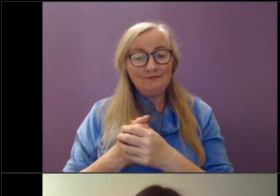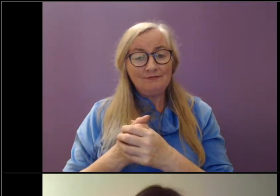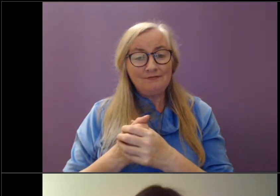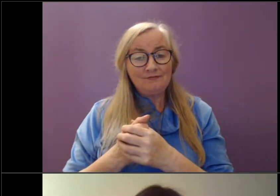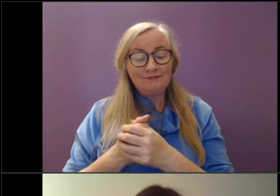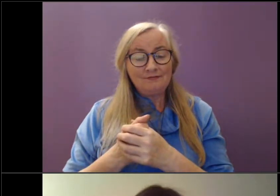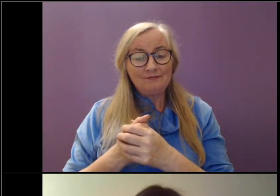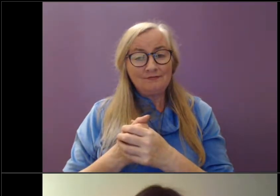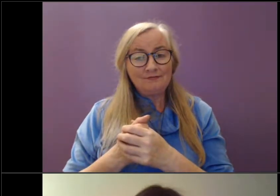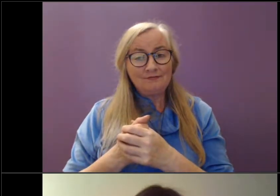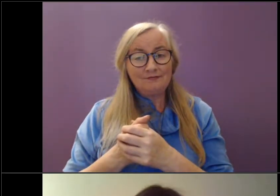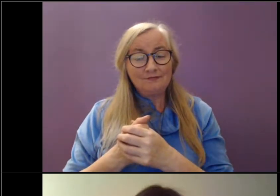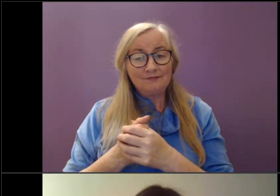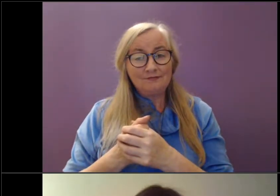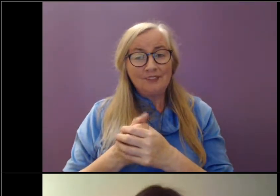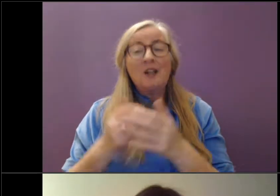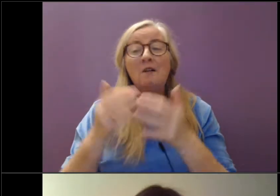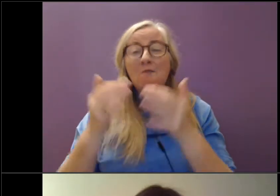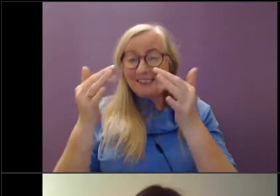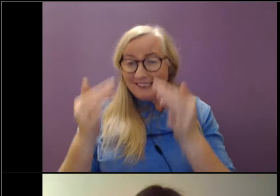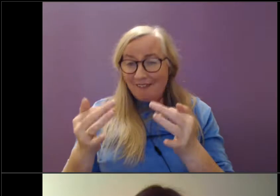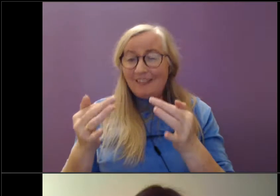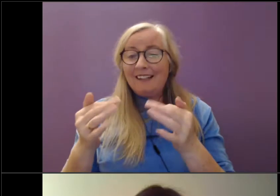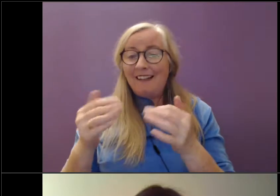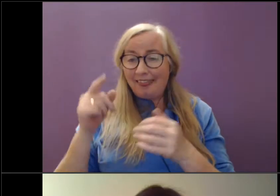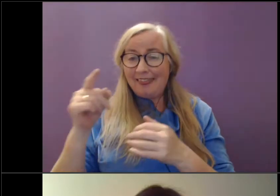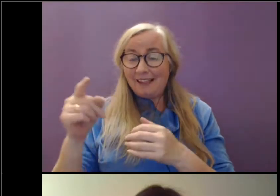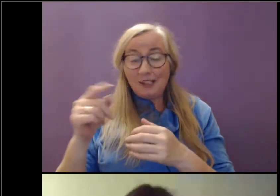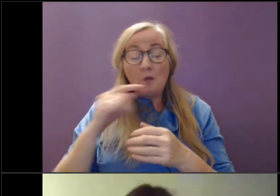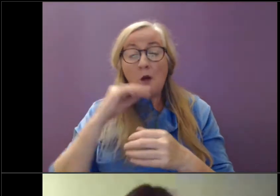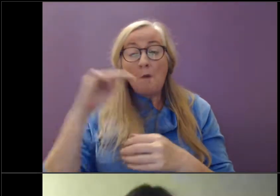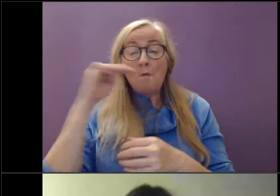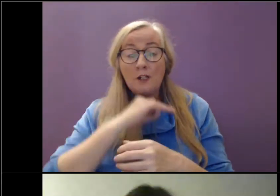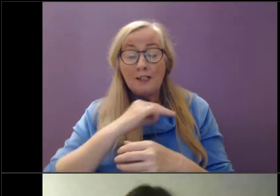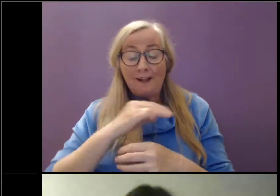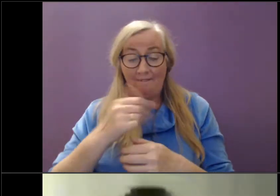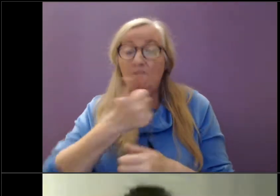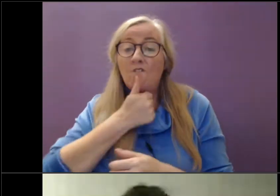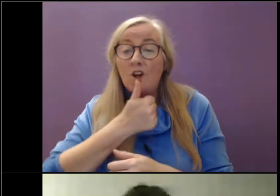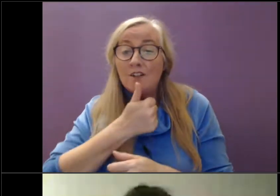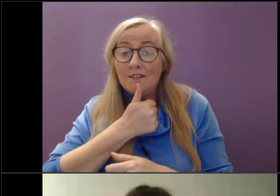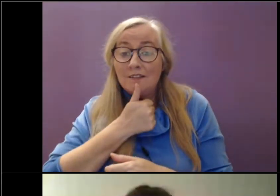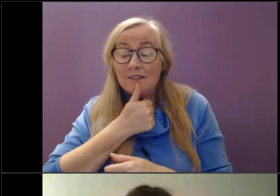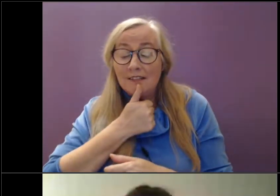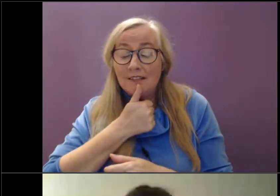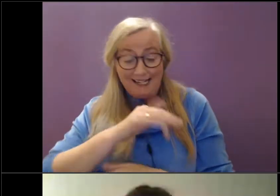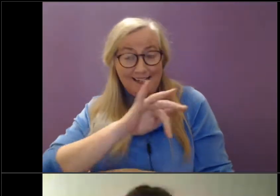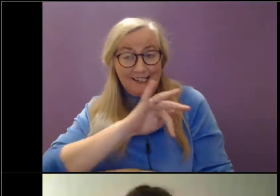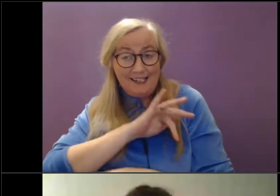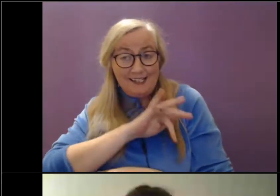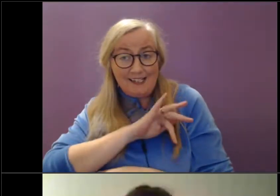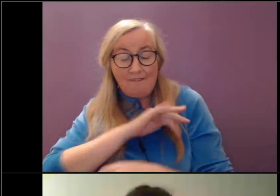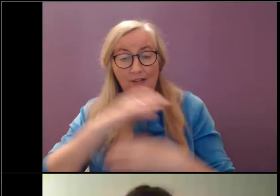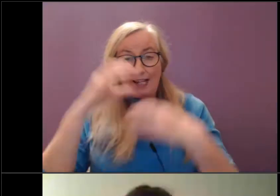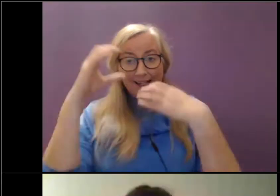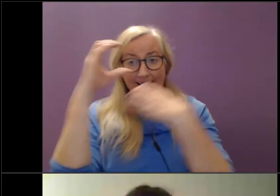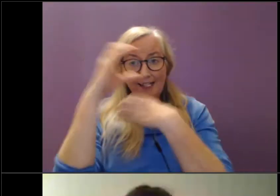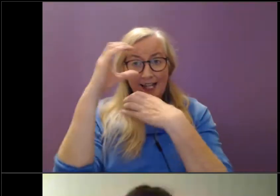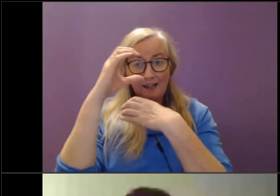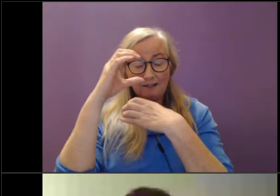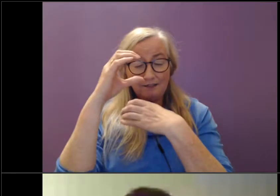difficult. I think the main piece would be look after yourself, and that's self-care in other periods of time, and looking